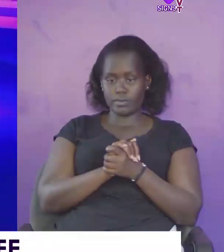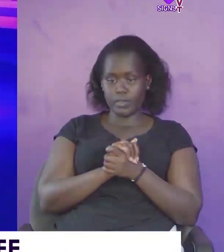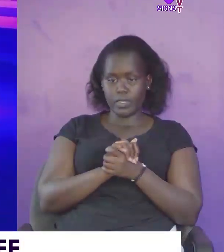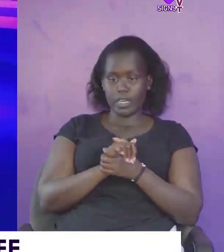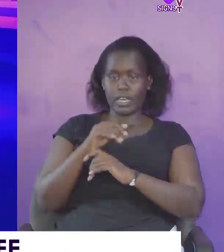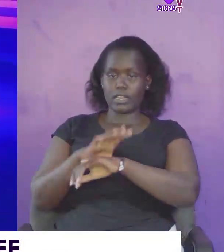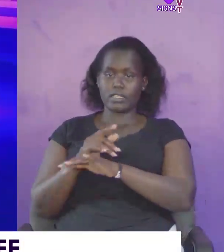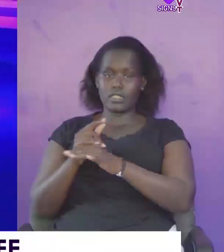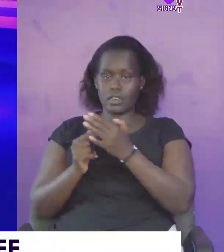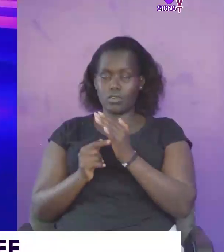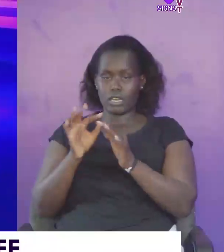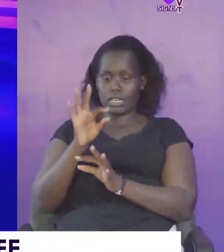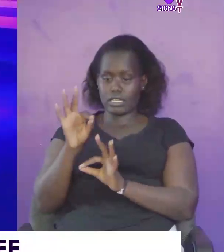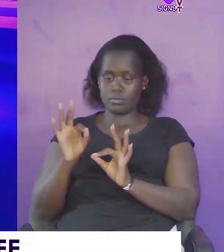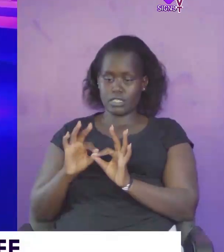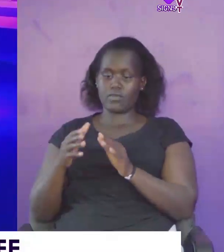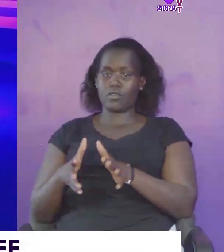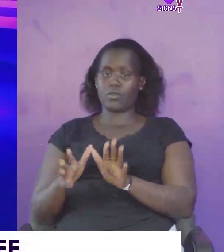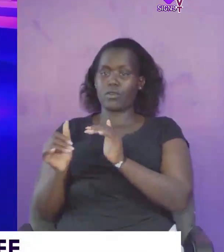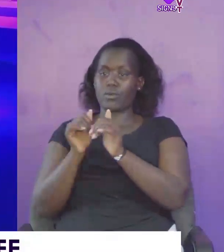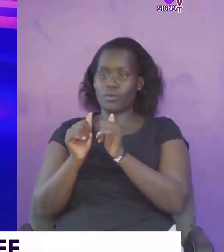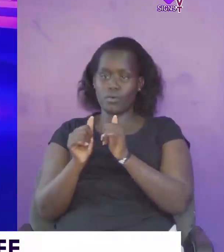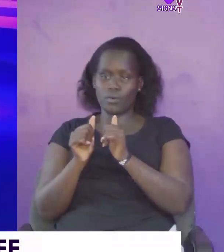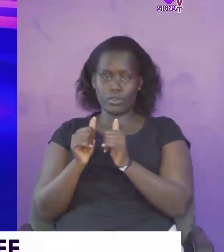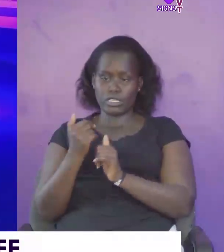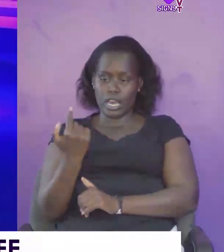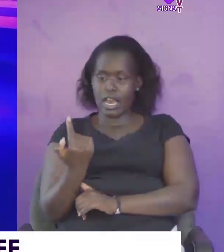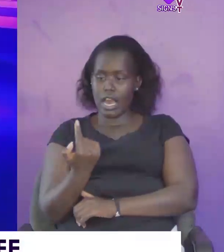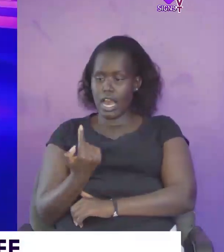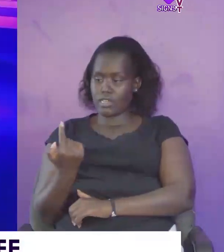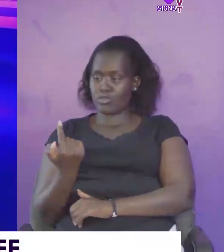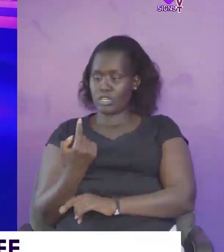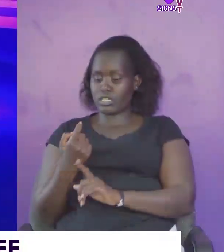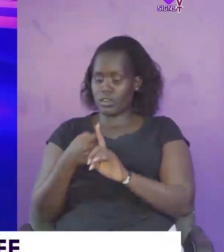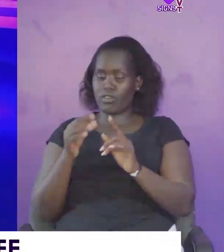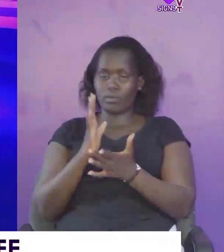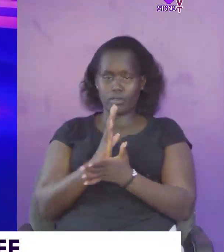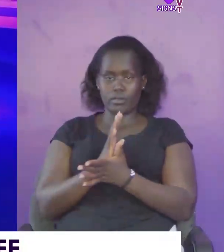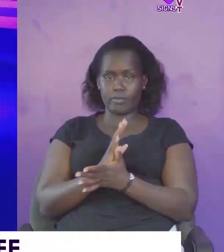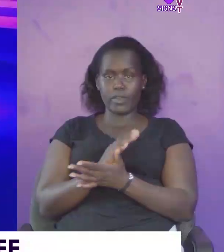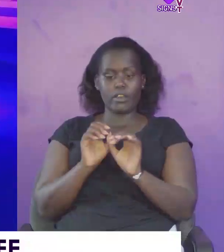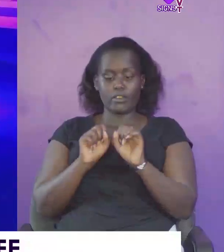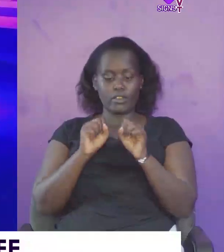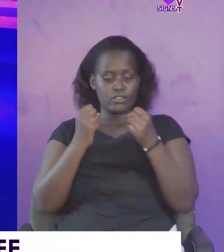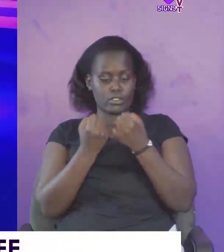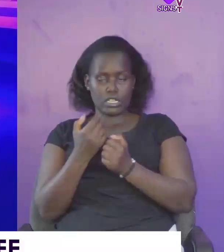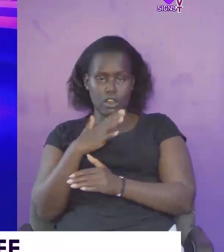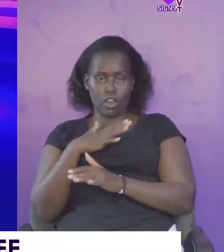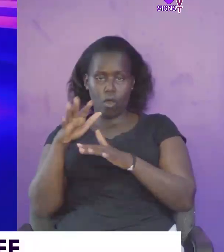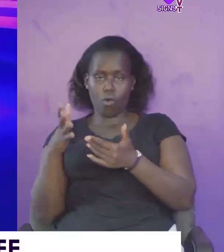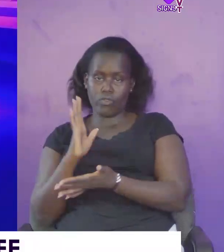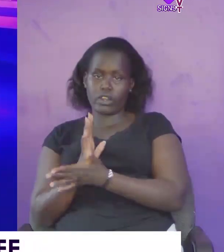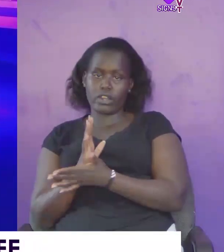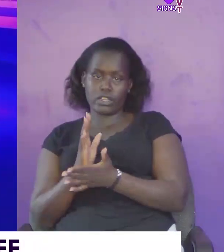a certain form that, is not really isolated from the realities of our society or the realities of our